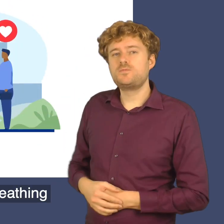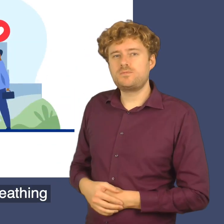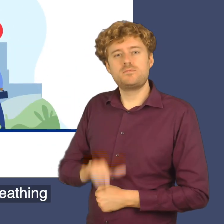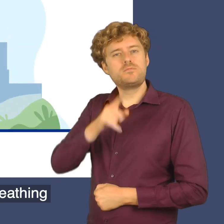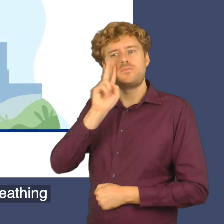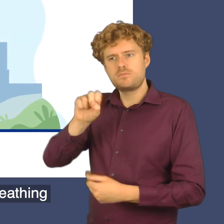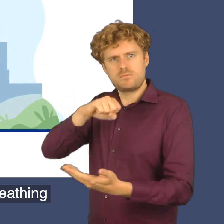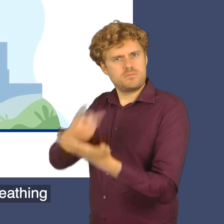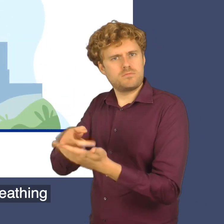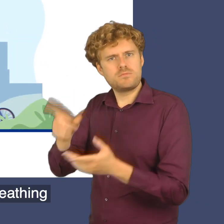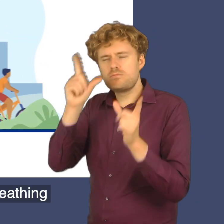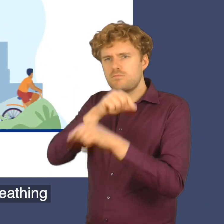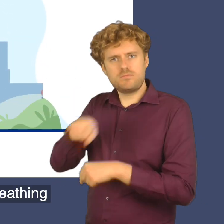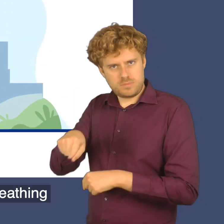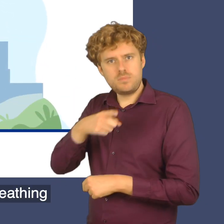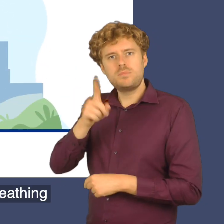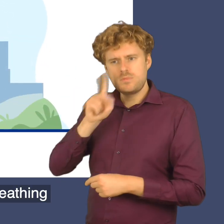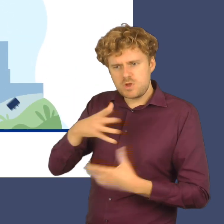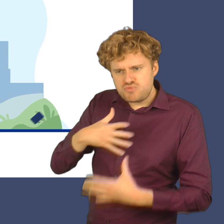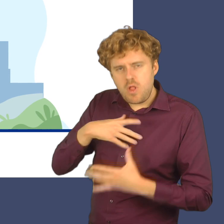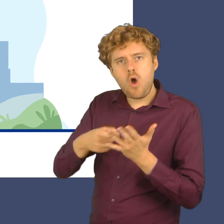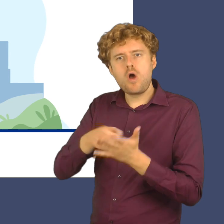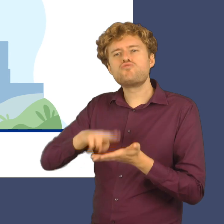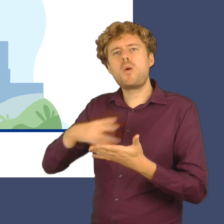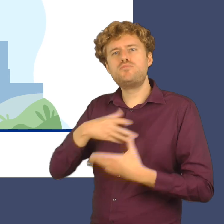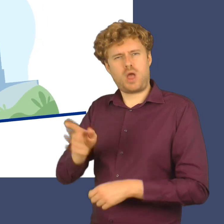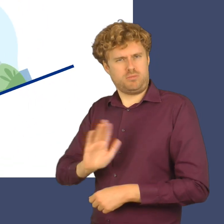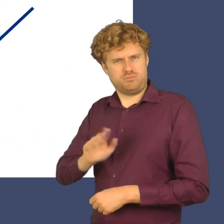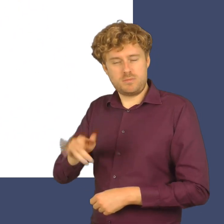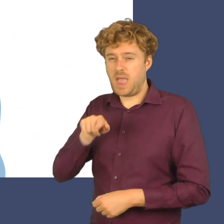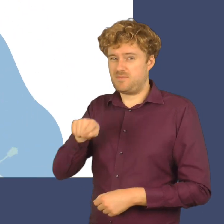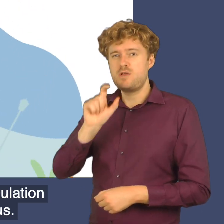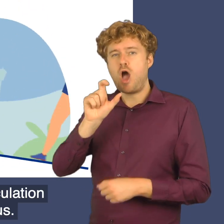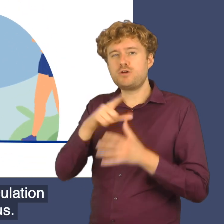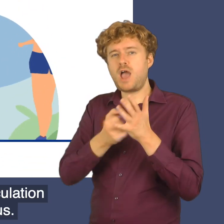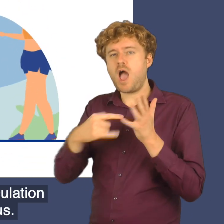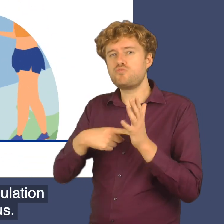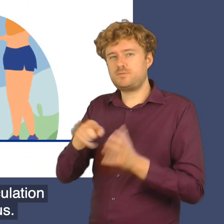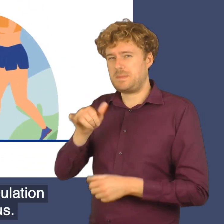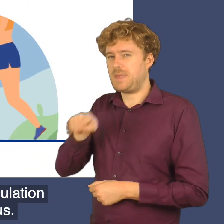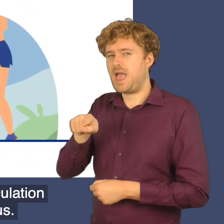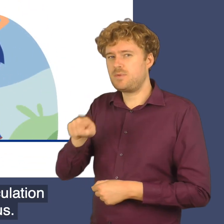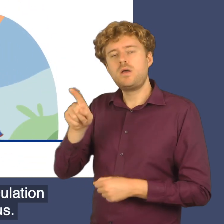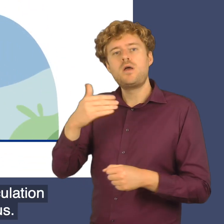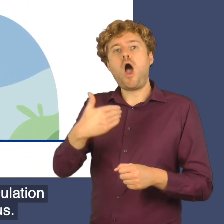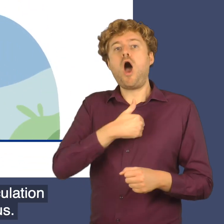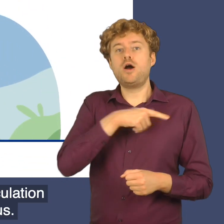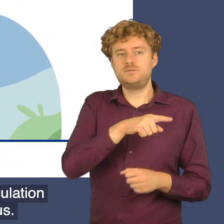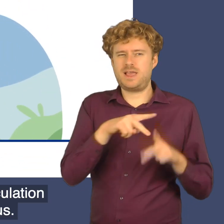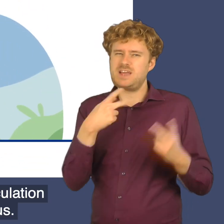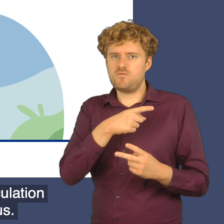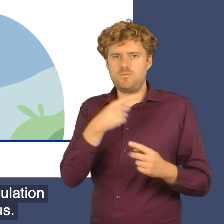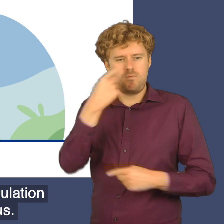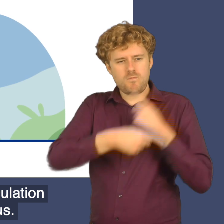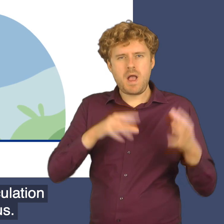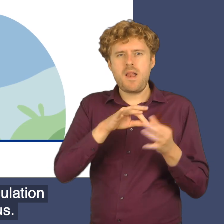is unconscious, not breathing, or not breathing normally, they could be in cardiac arrest. This is different to a heart attack, which is a